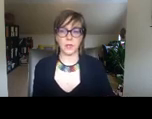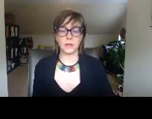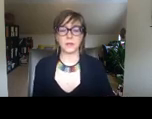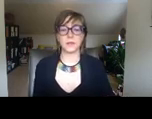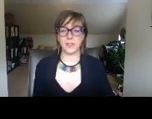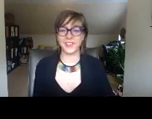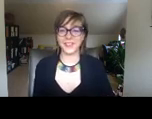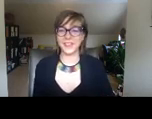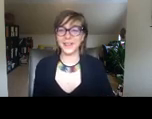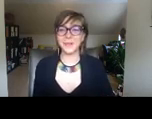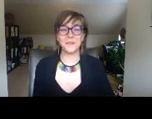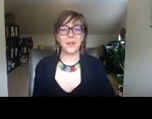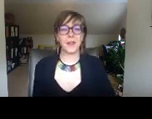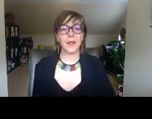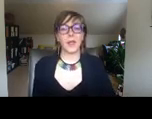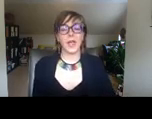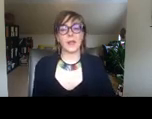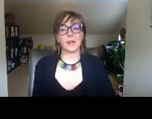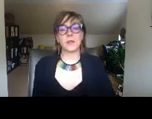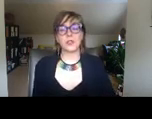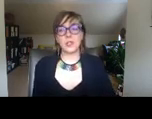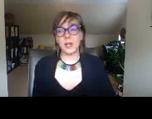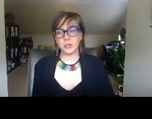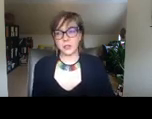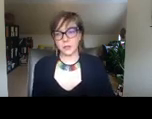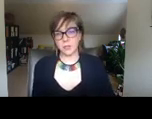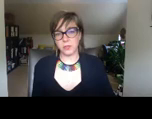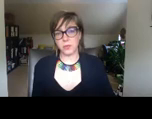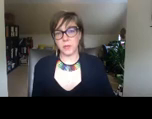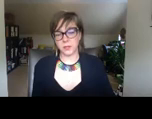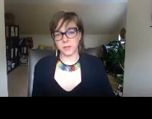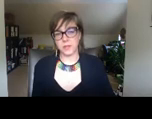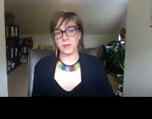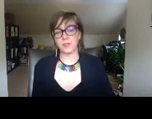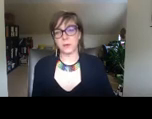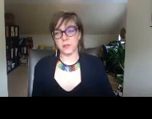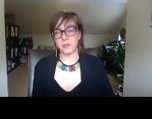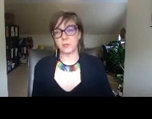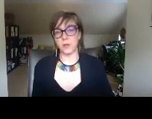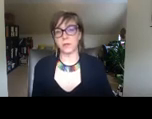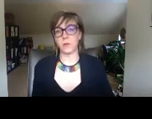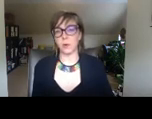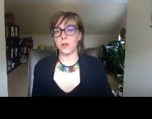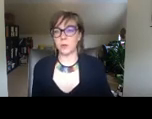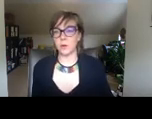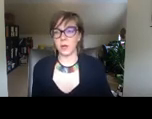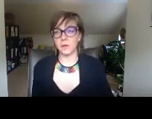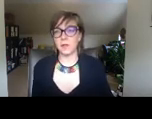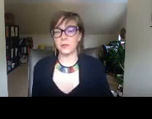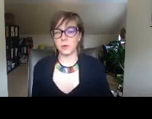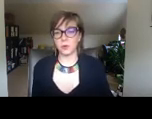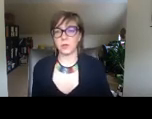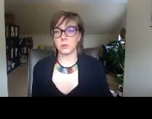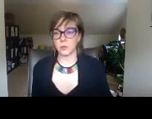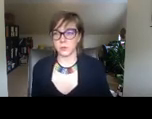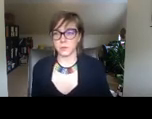both states, as far as I understand. And she actually has done research with patients and their experiences with remote interpreting, and these